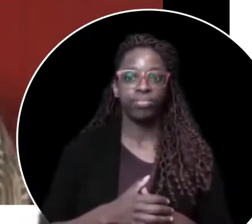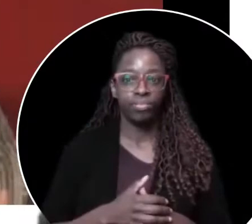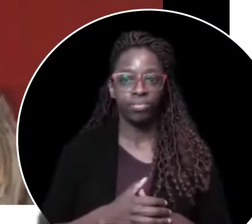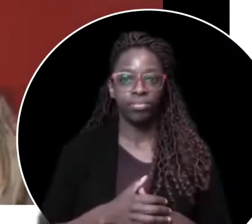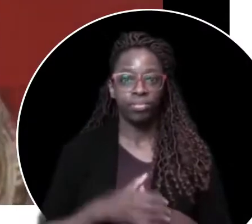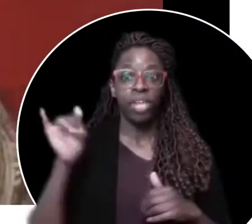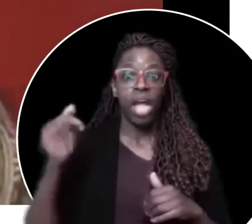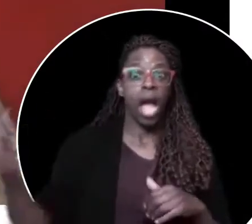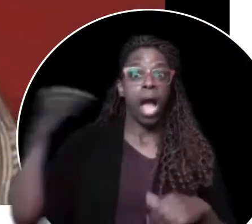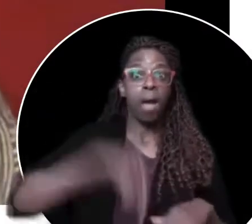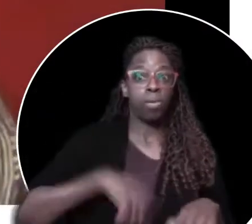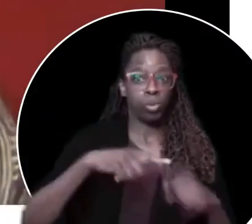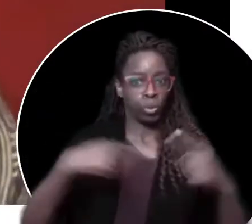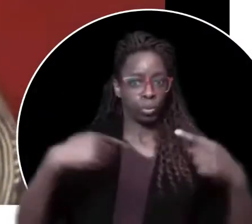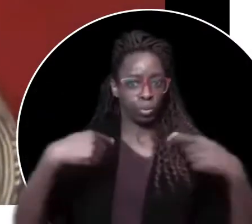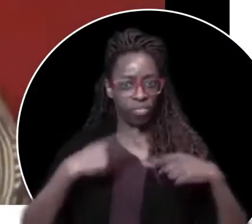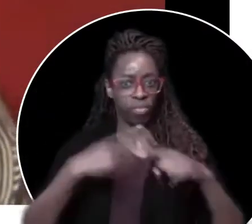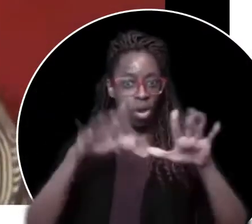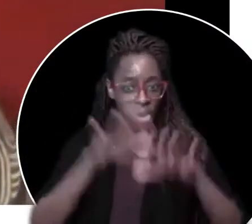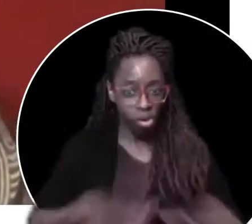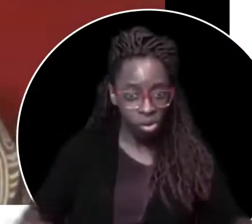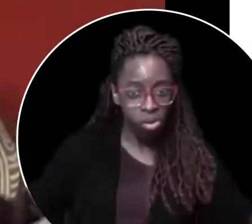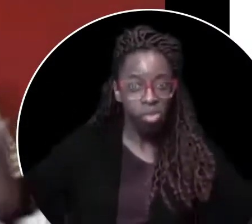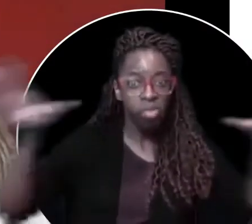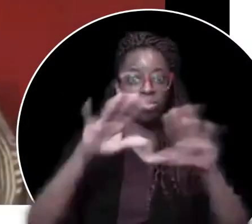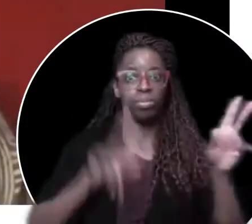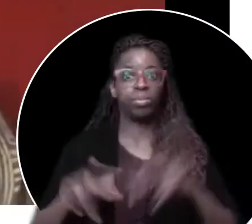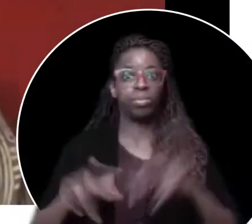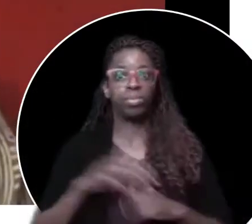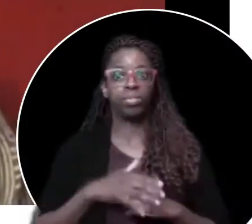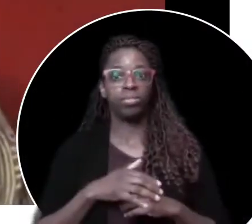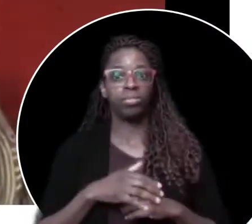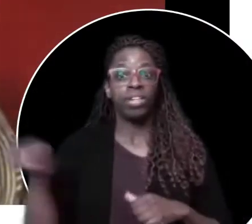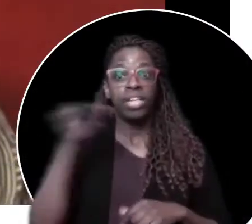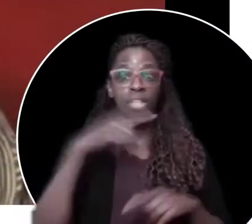for me to establish my identity as an Eritrean, when it came to me